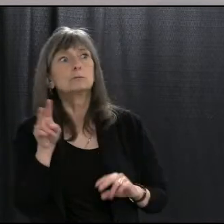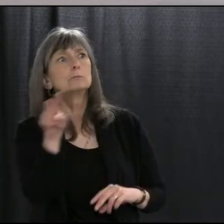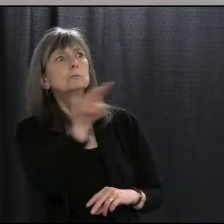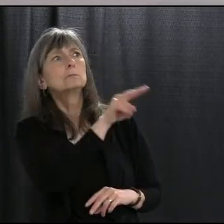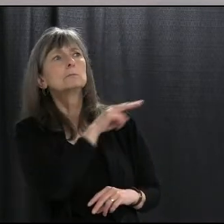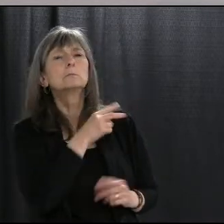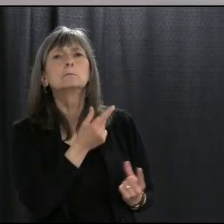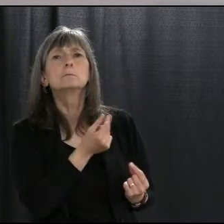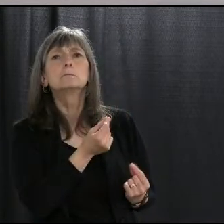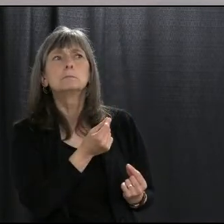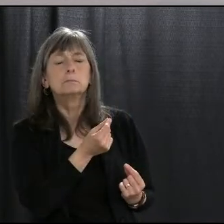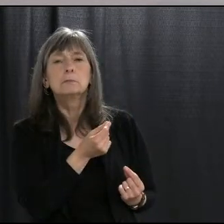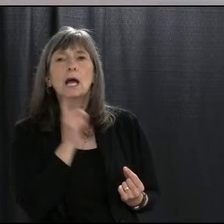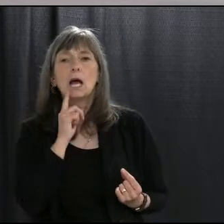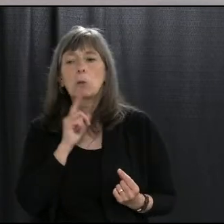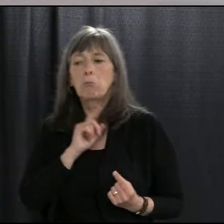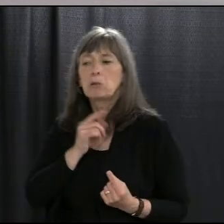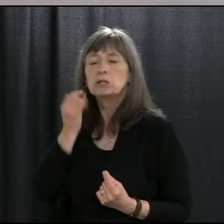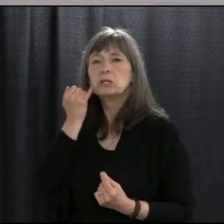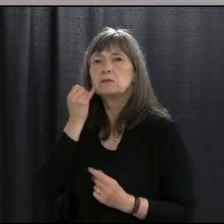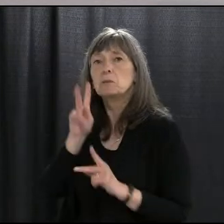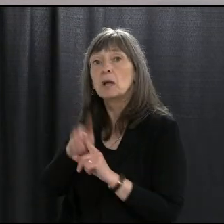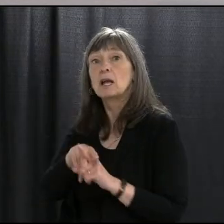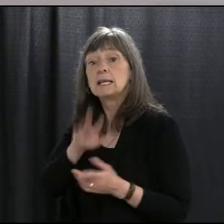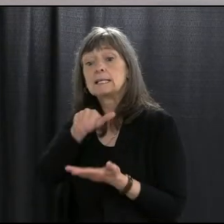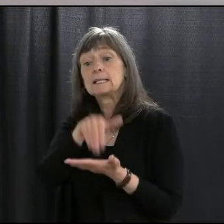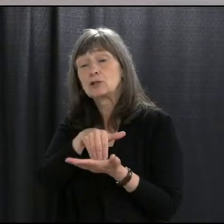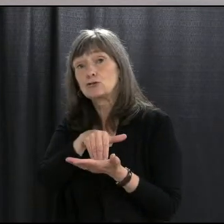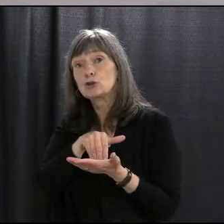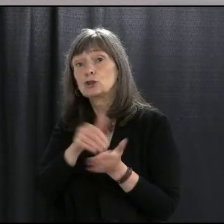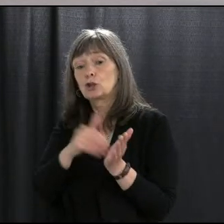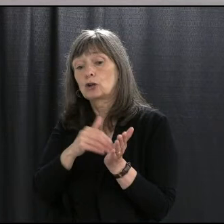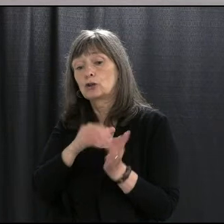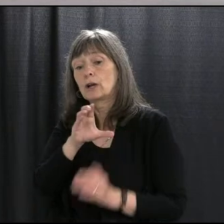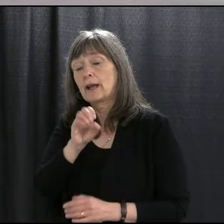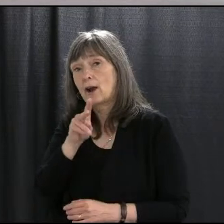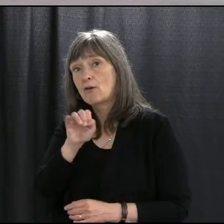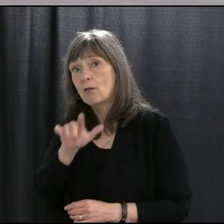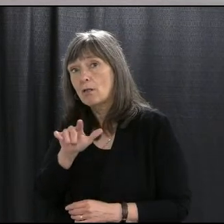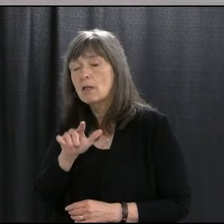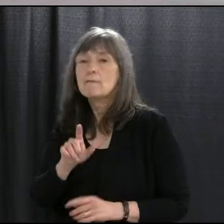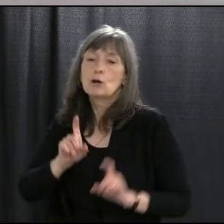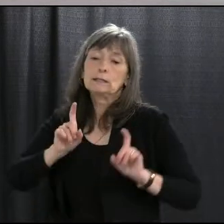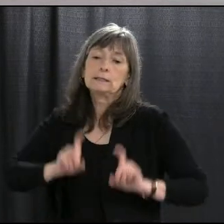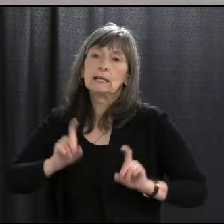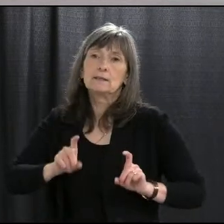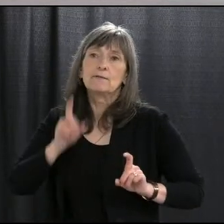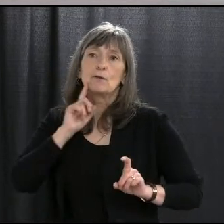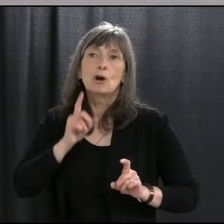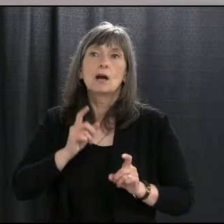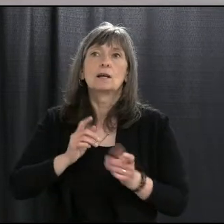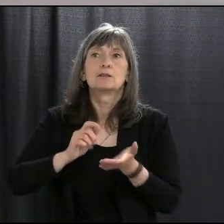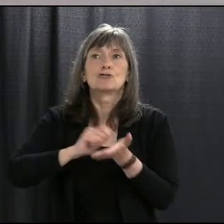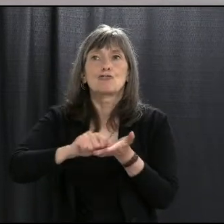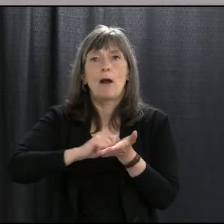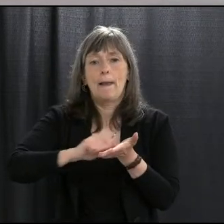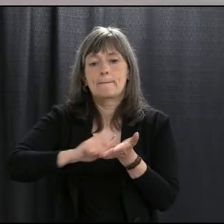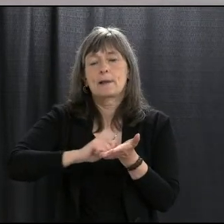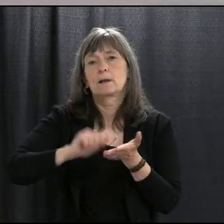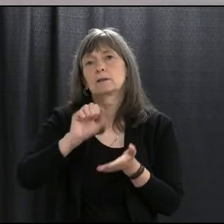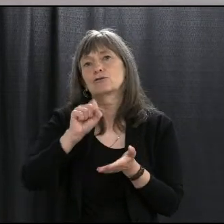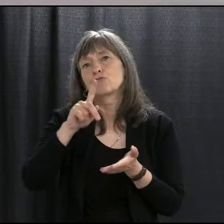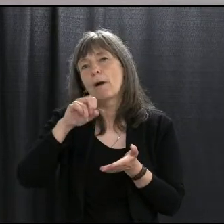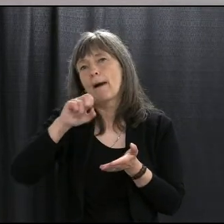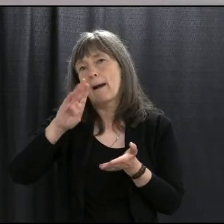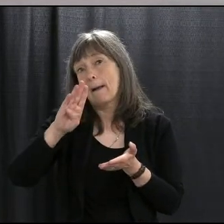into, I've asked Central, Dr. Carroll in Central, to pilot a scribe program. And that scribe program, scribes